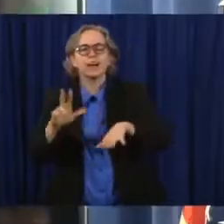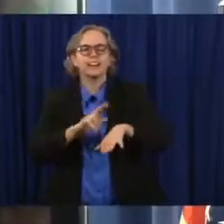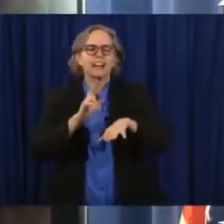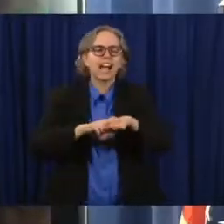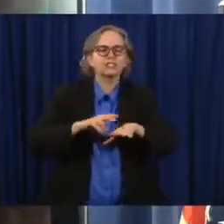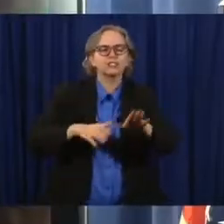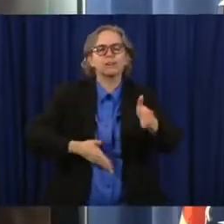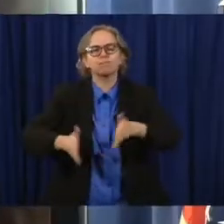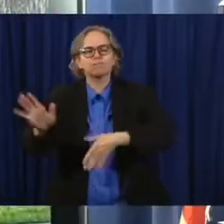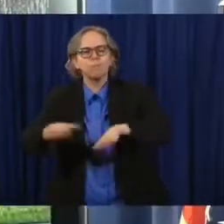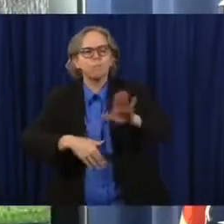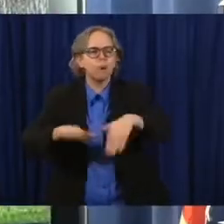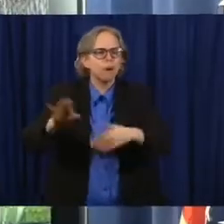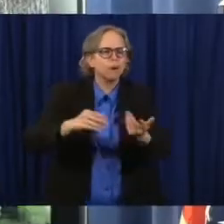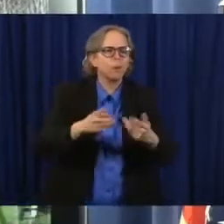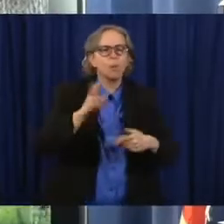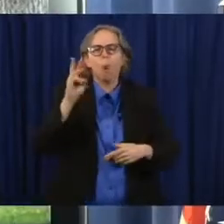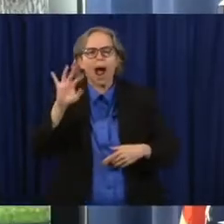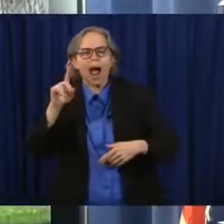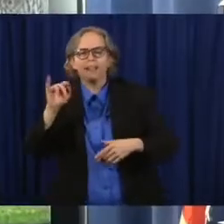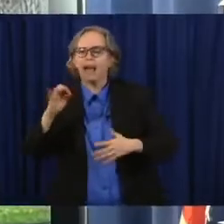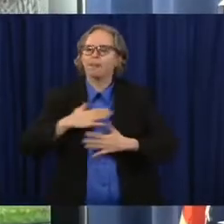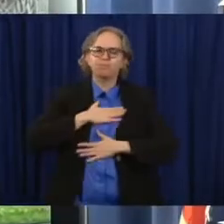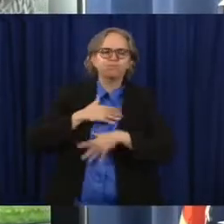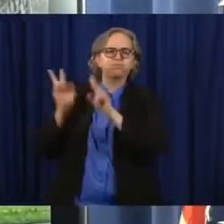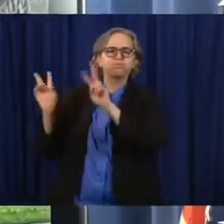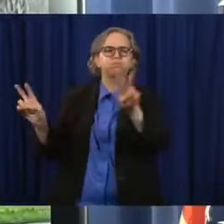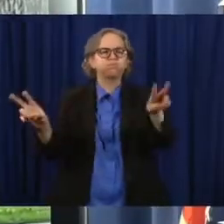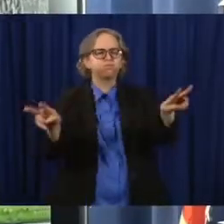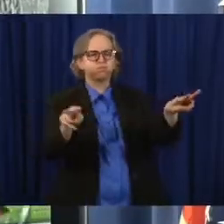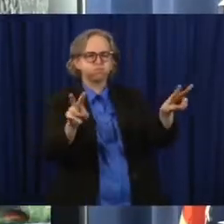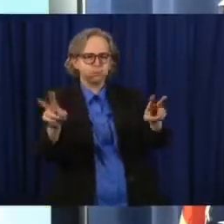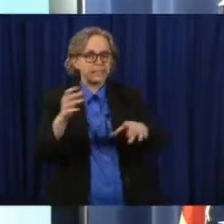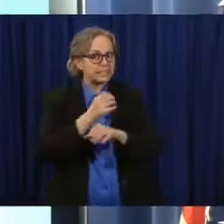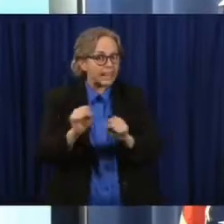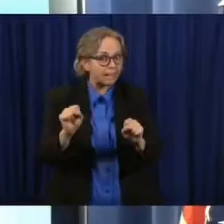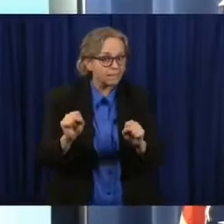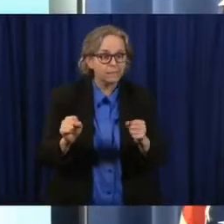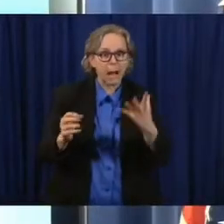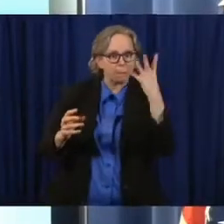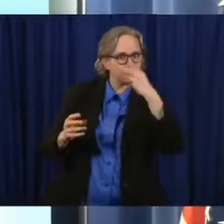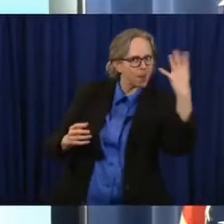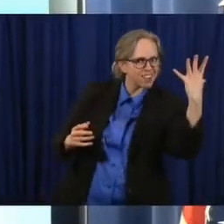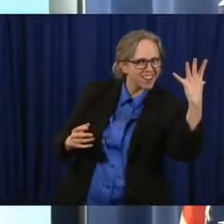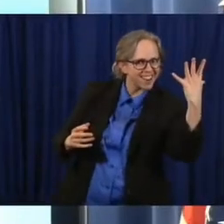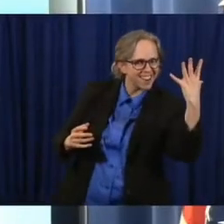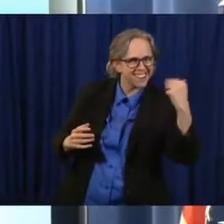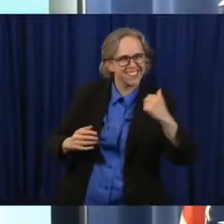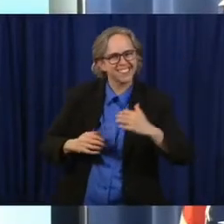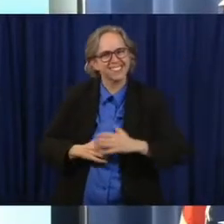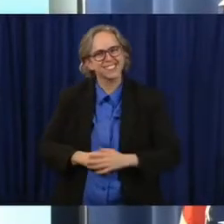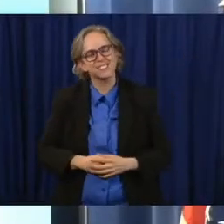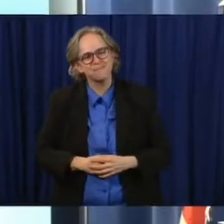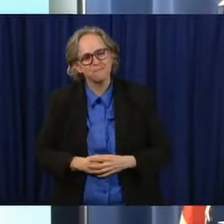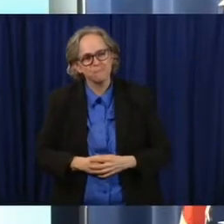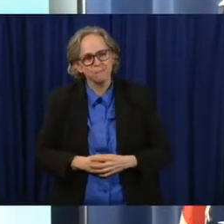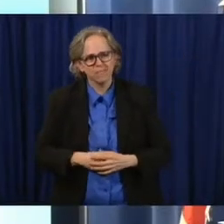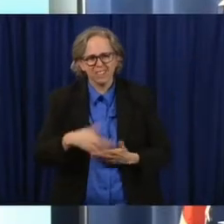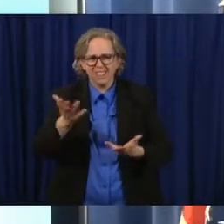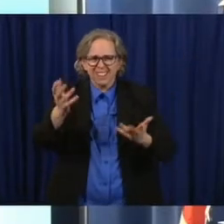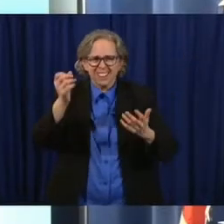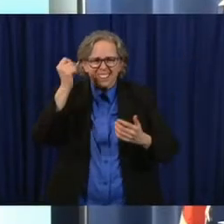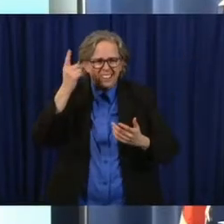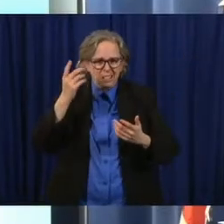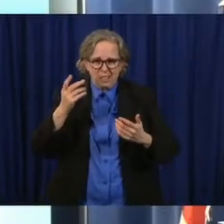or wildlife areas, that trip is both safe and beautiful. But nothing ruins the exploration of Ohio's natural wonders